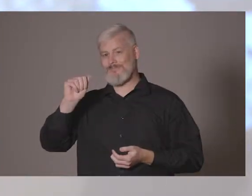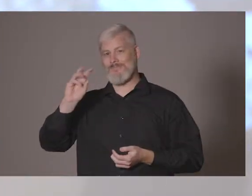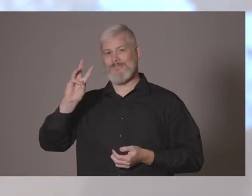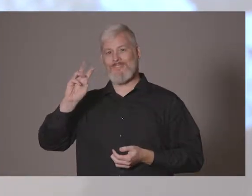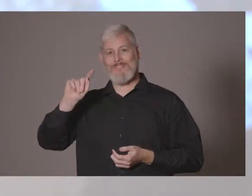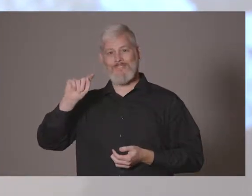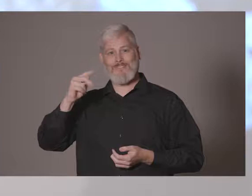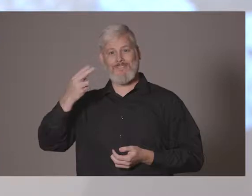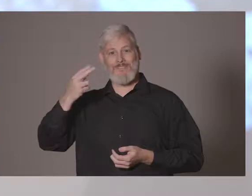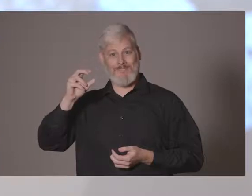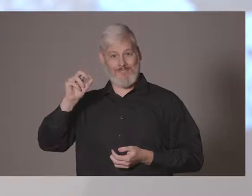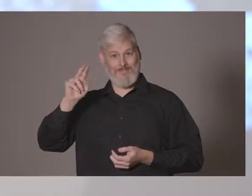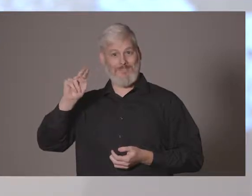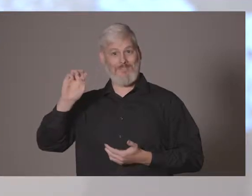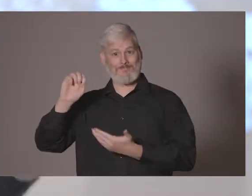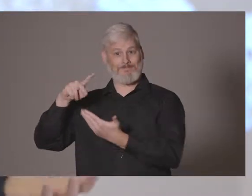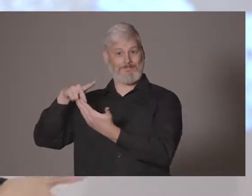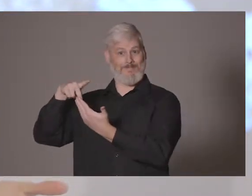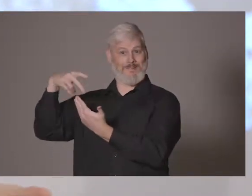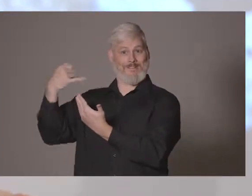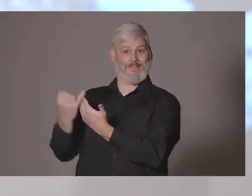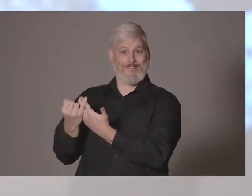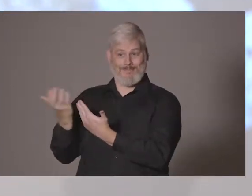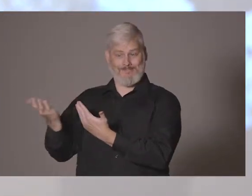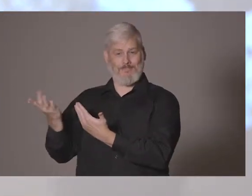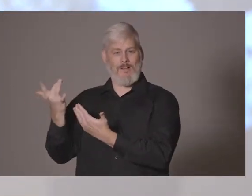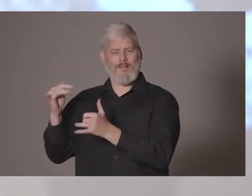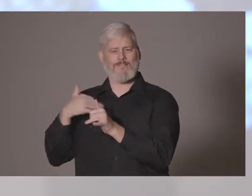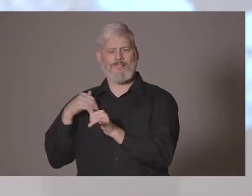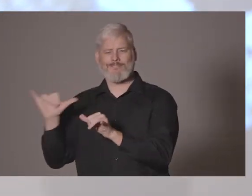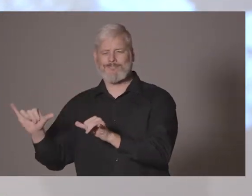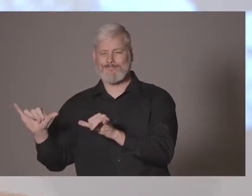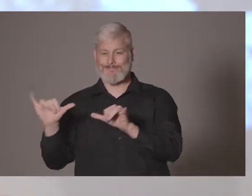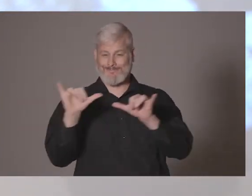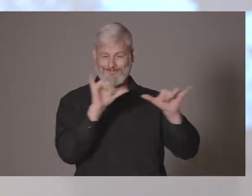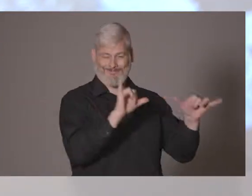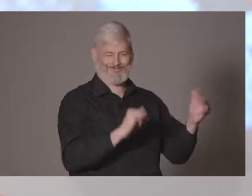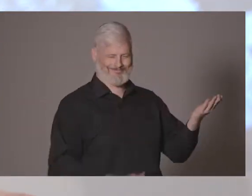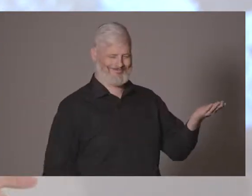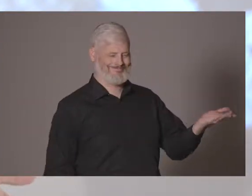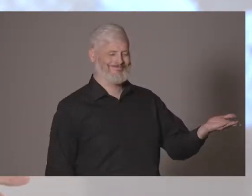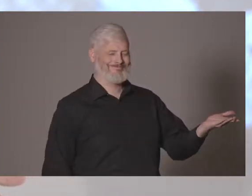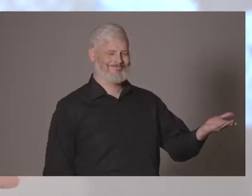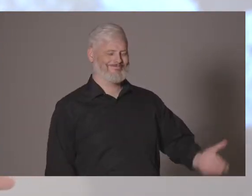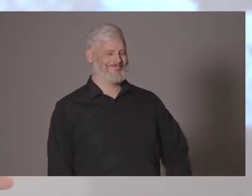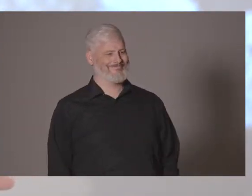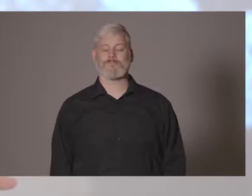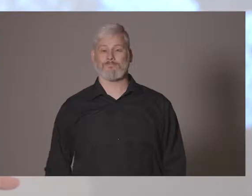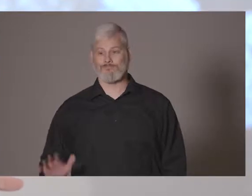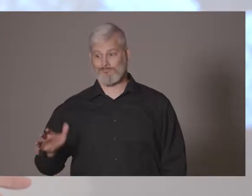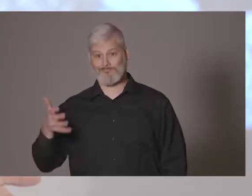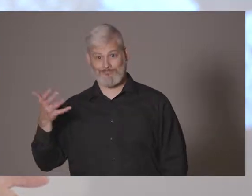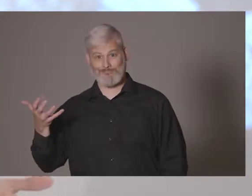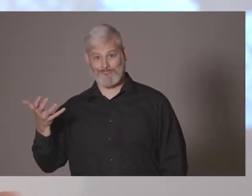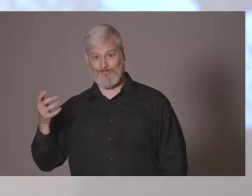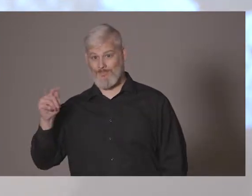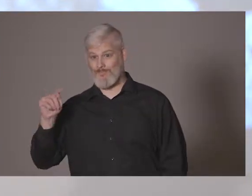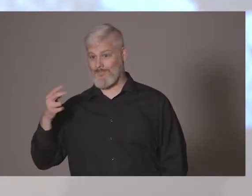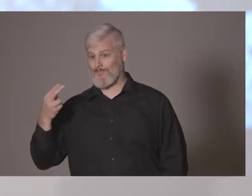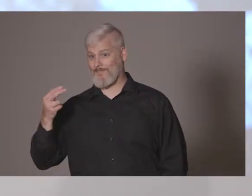of interacting. So that's really part of why the name came to be, the Wisconsin Hawthorn Project.